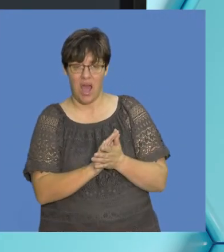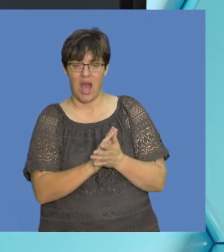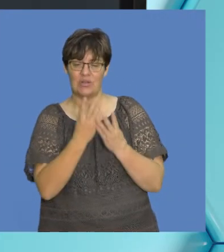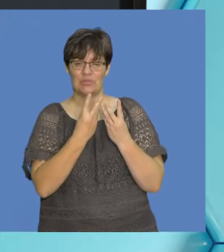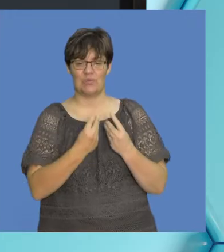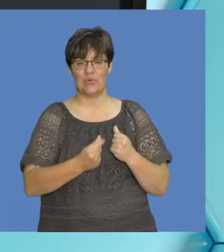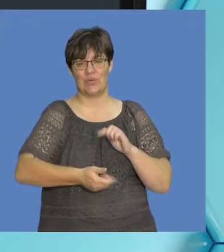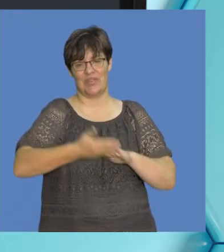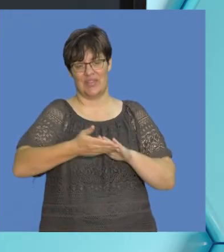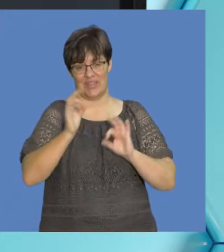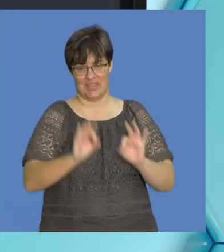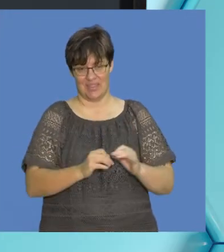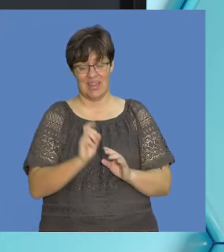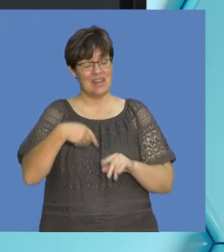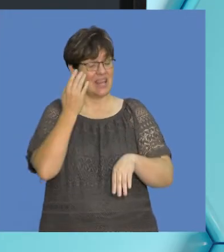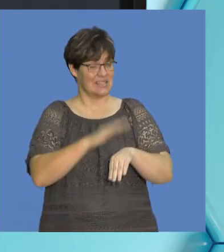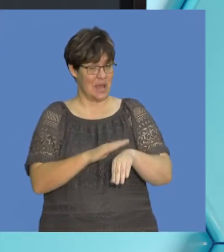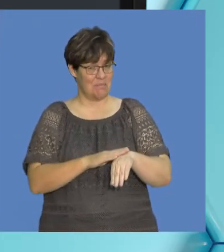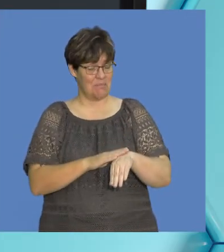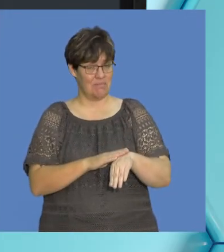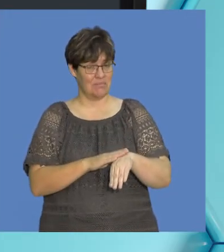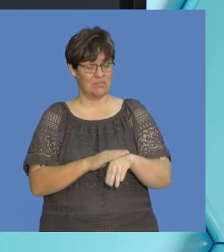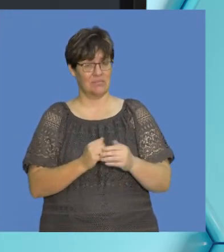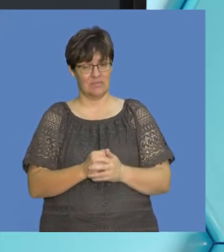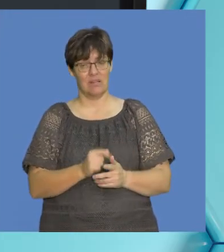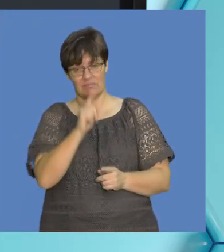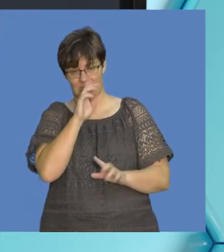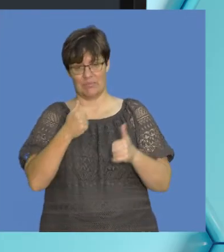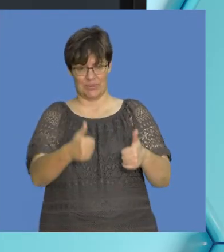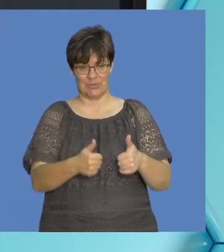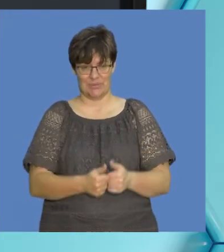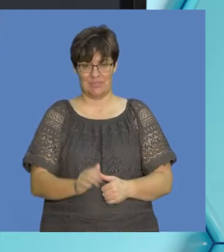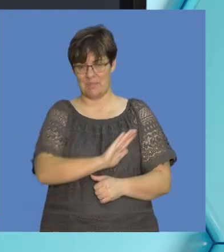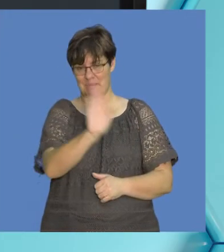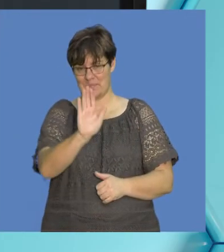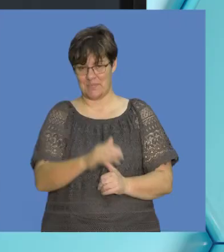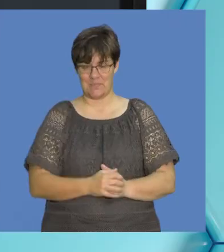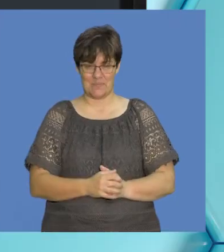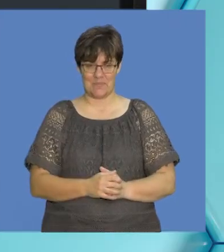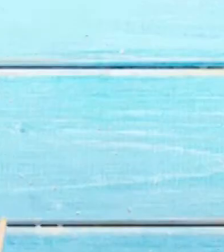landing. Until the next time, keep your feet on the ground and be good. Bye-bye.